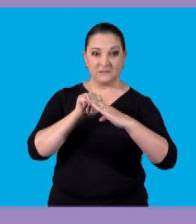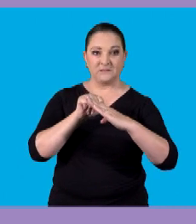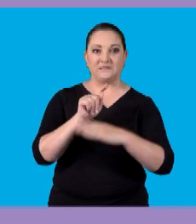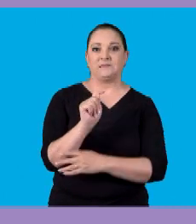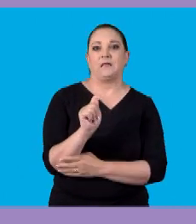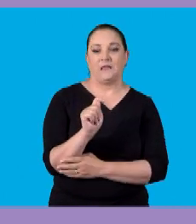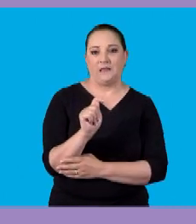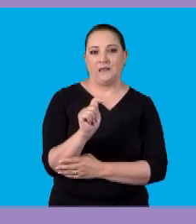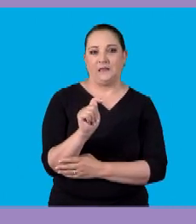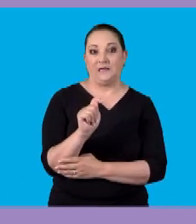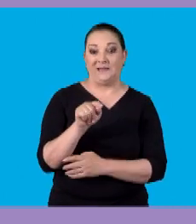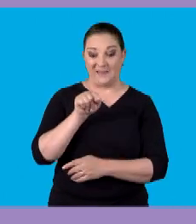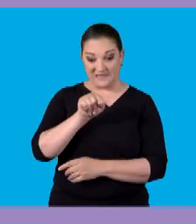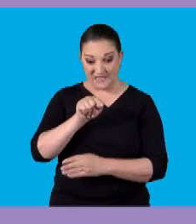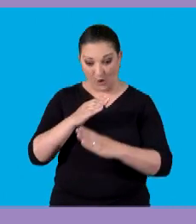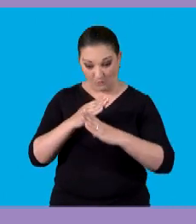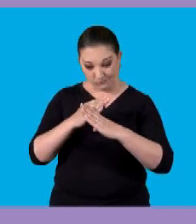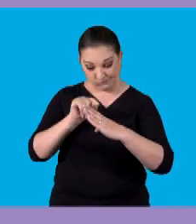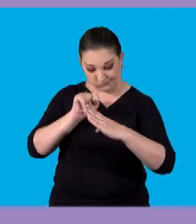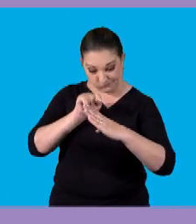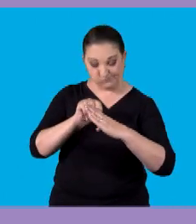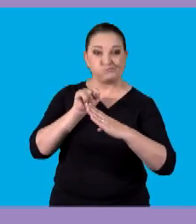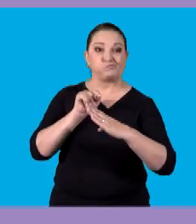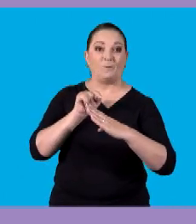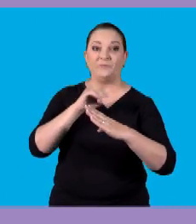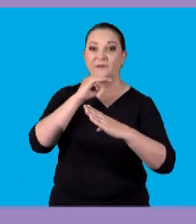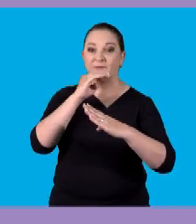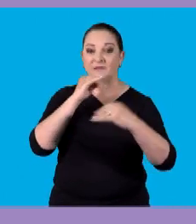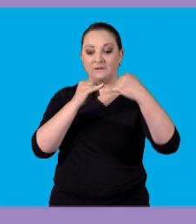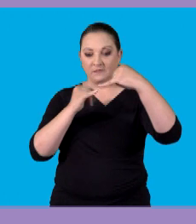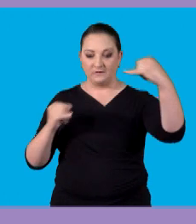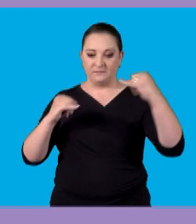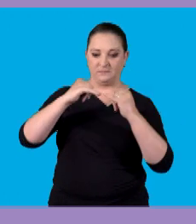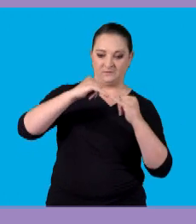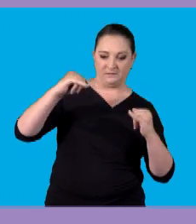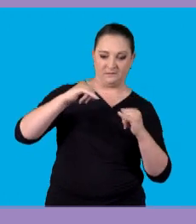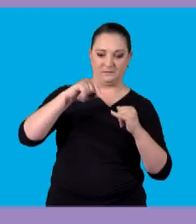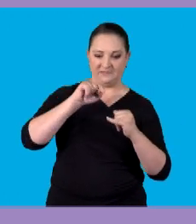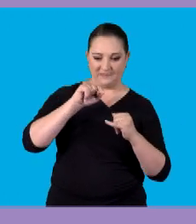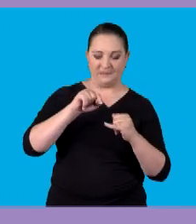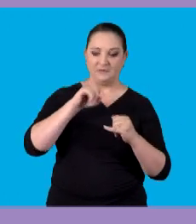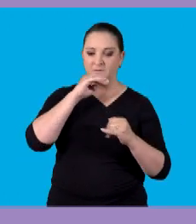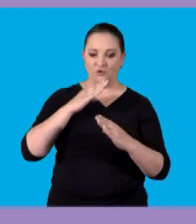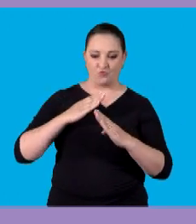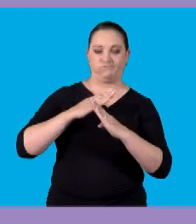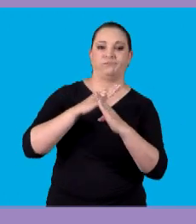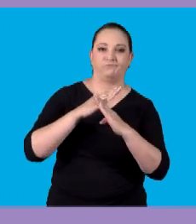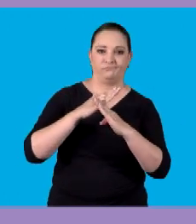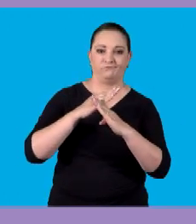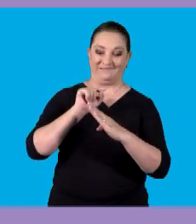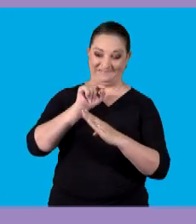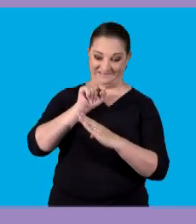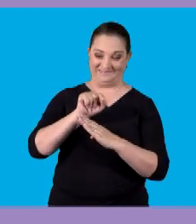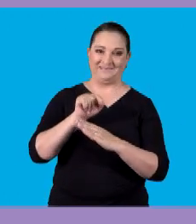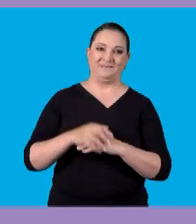a point T, but that is the point where the two diagonals meet, and that is the point of intersection for